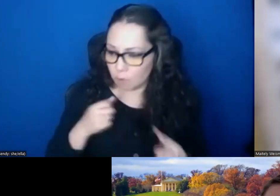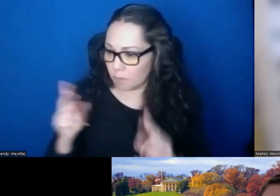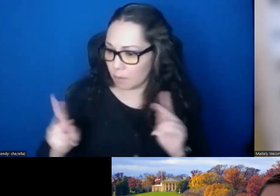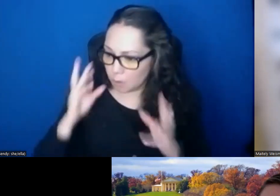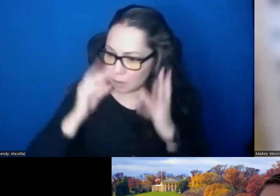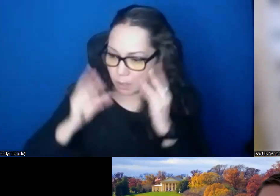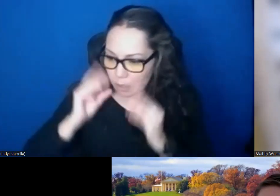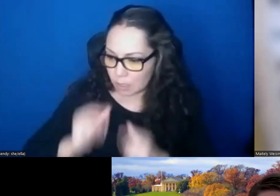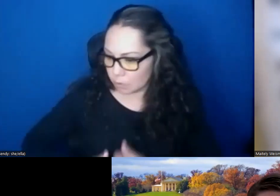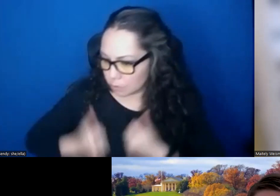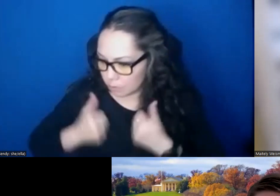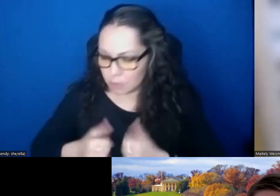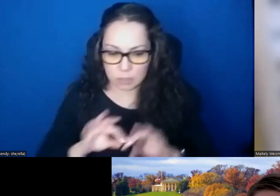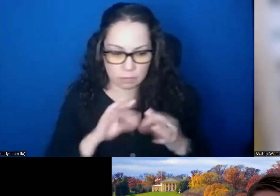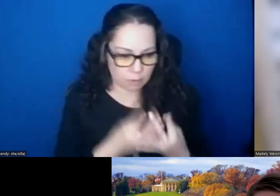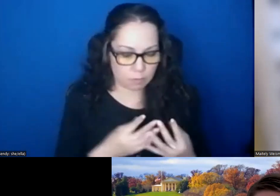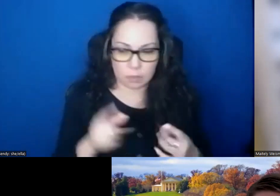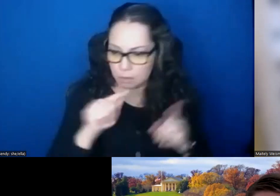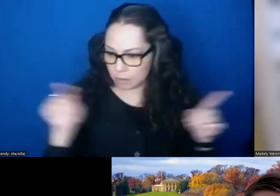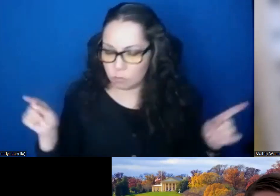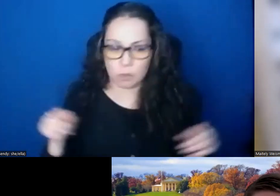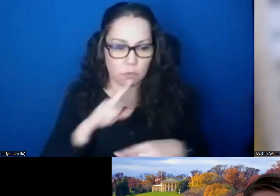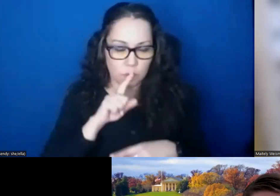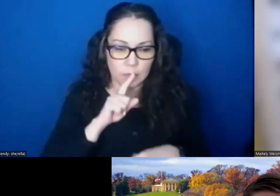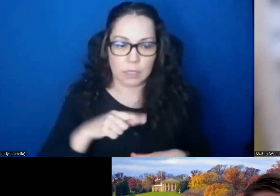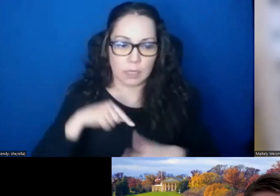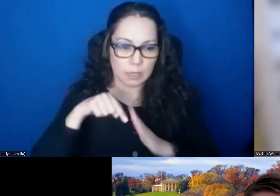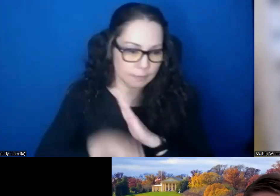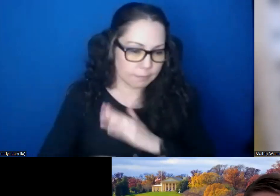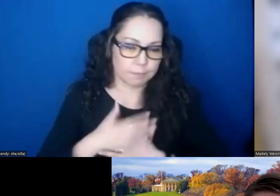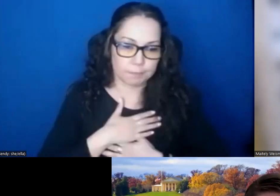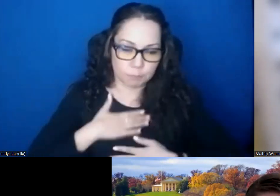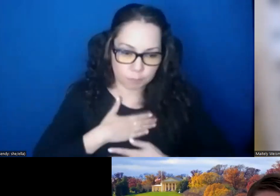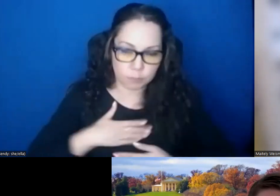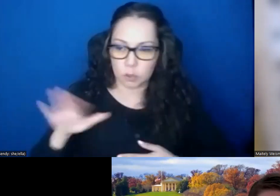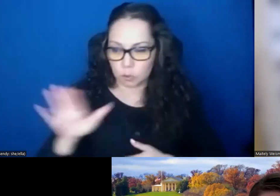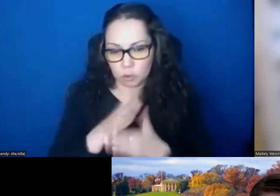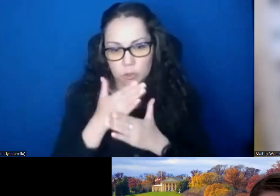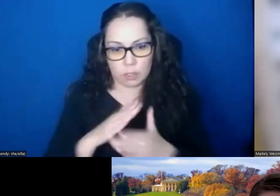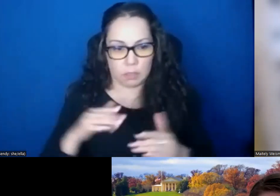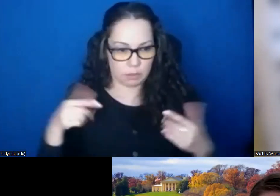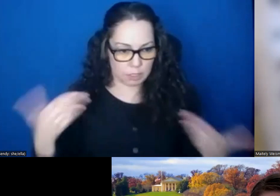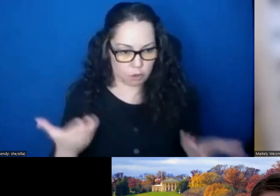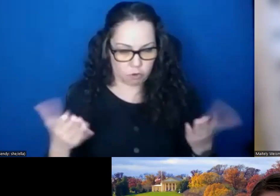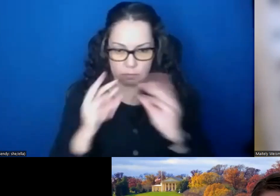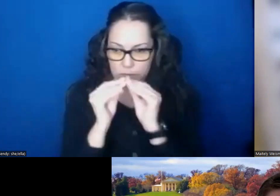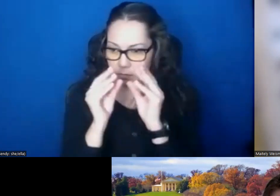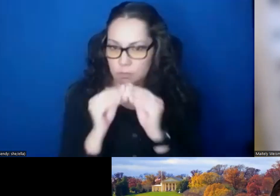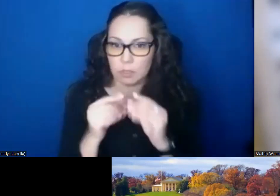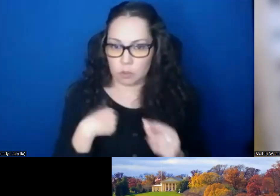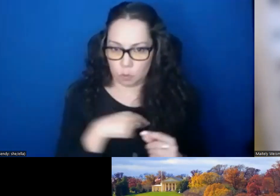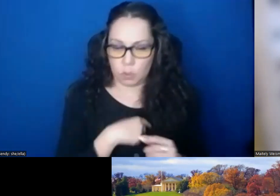residents and long term care facilities. And so we deeply appreciate you sharing the story as this work group considers this